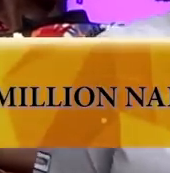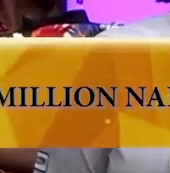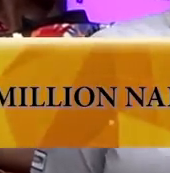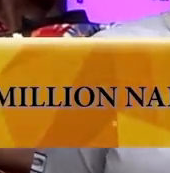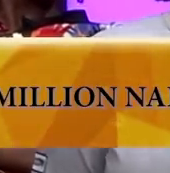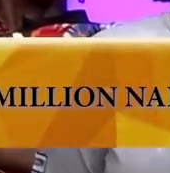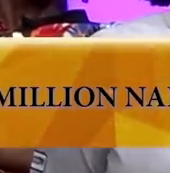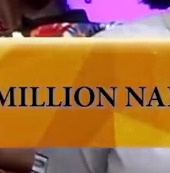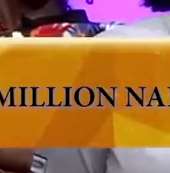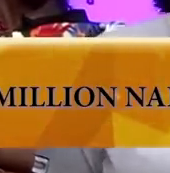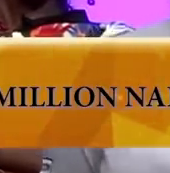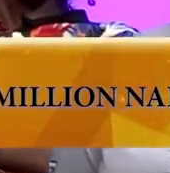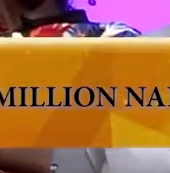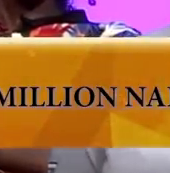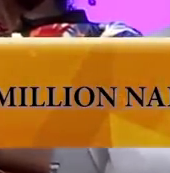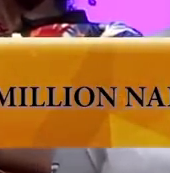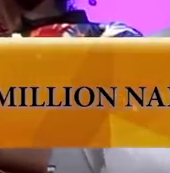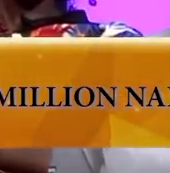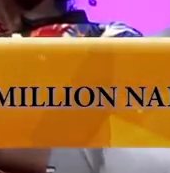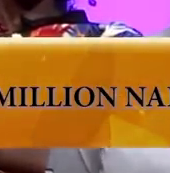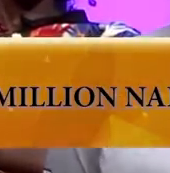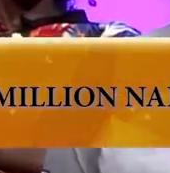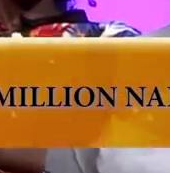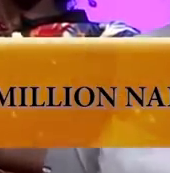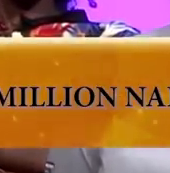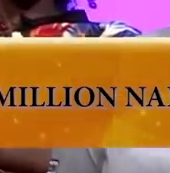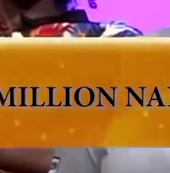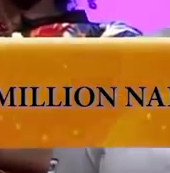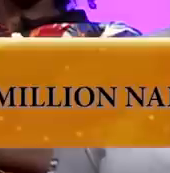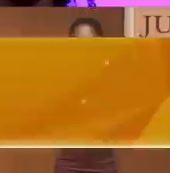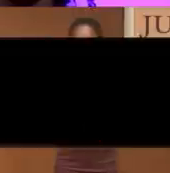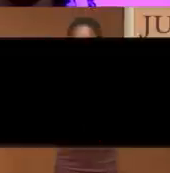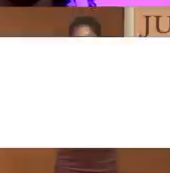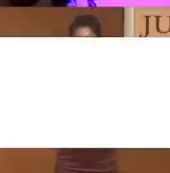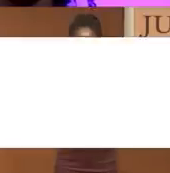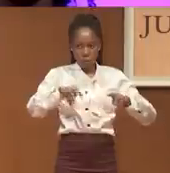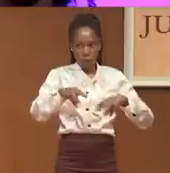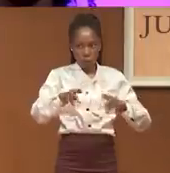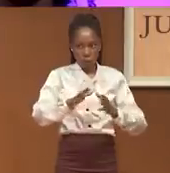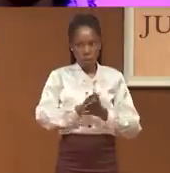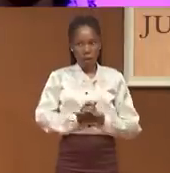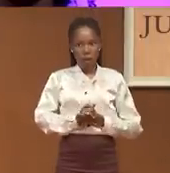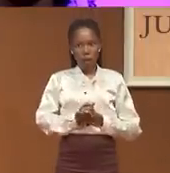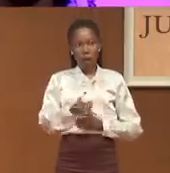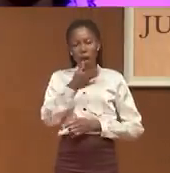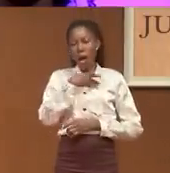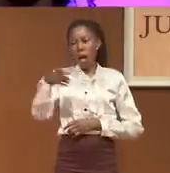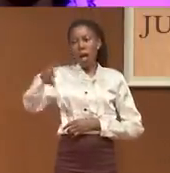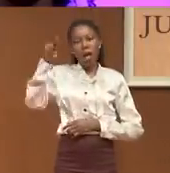in Abuja that he has some clearing to do at the port. And it's in need of